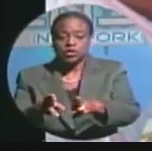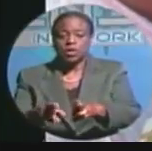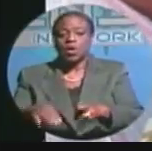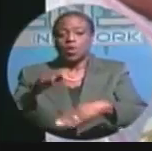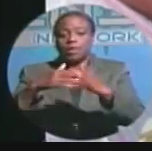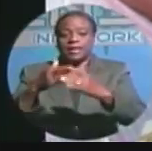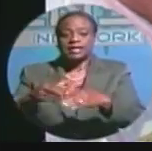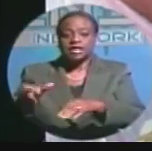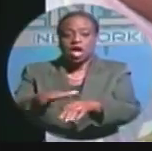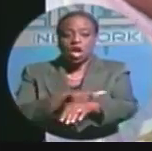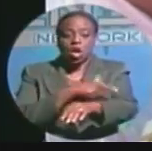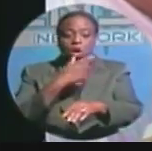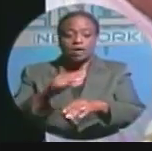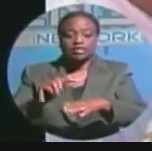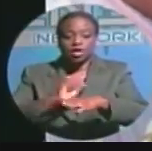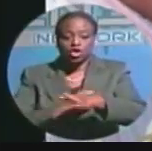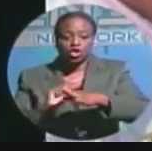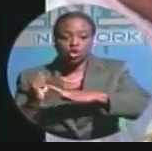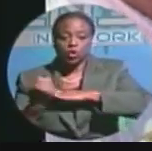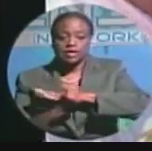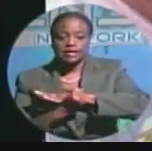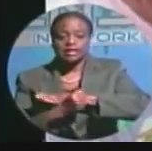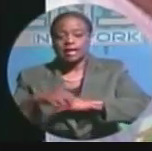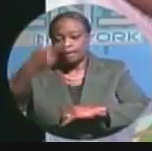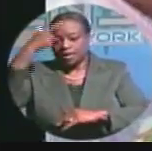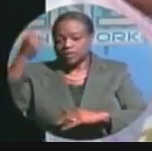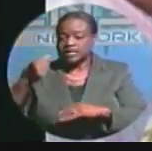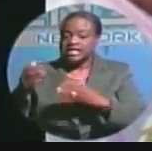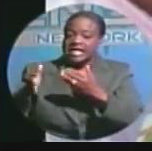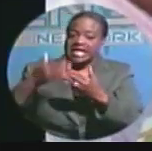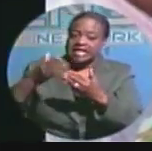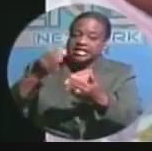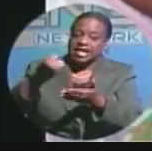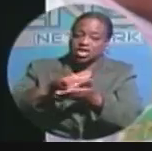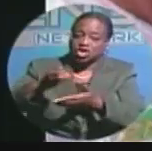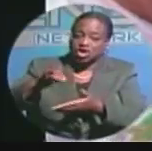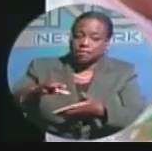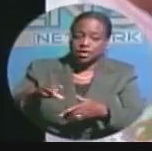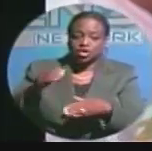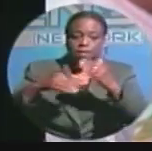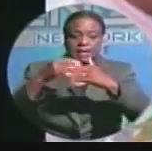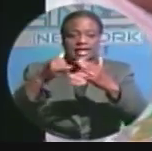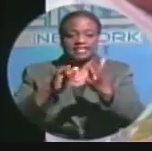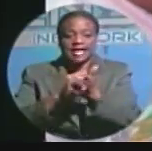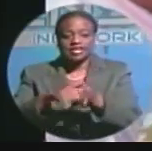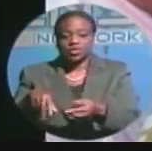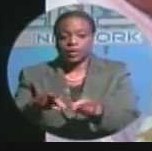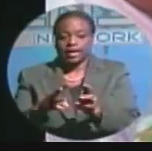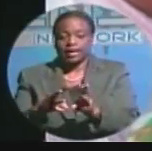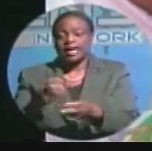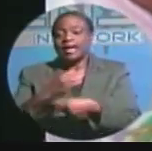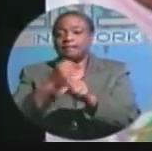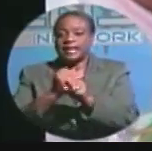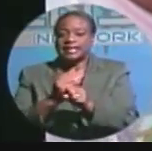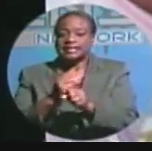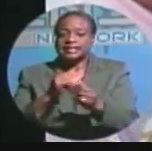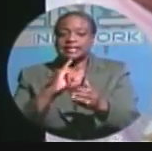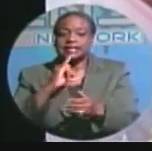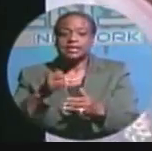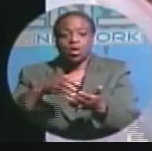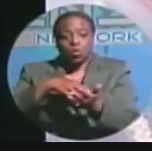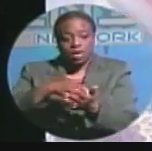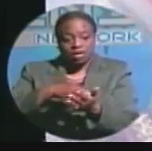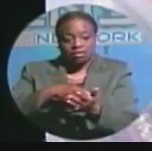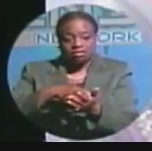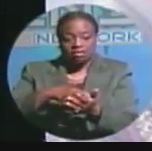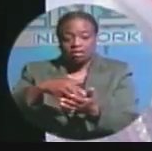that's because it was cheaper and easier to do it that way. It makes it more vulnerable, and that is why you find